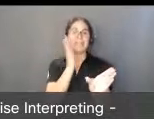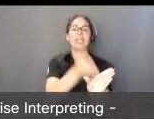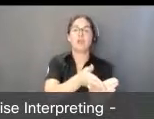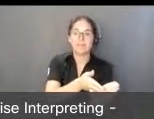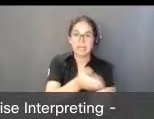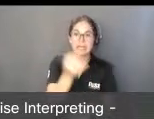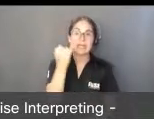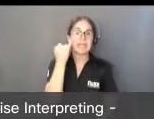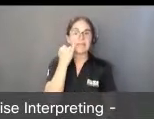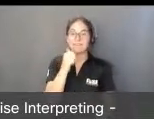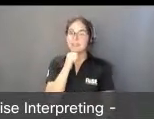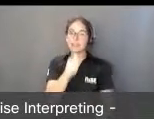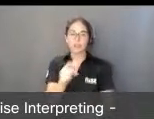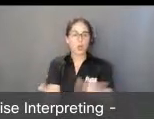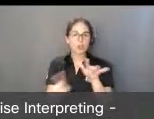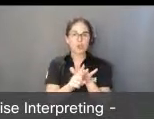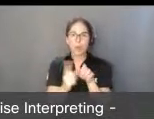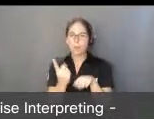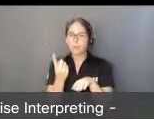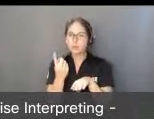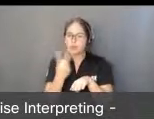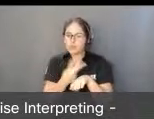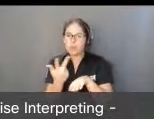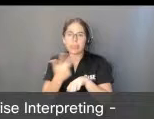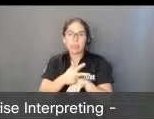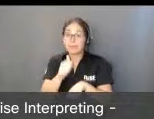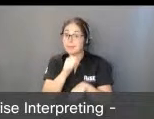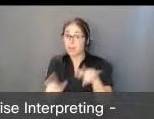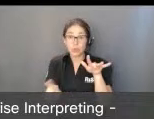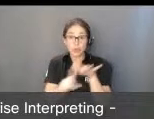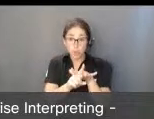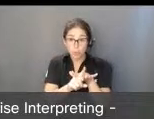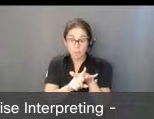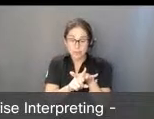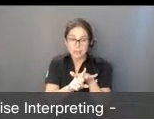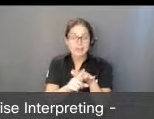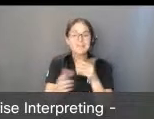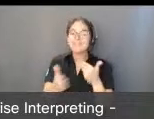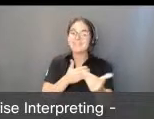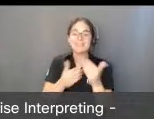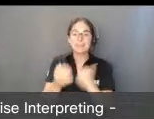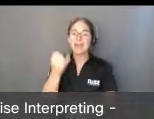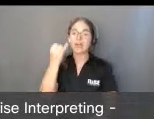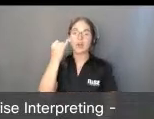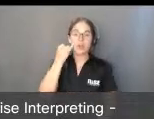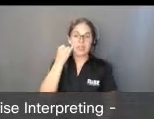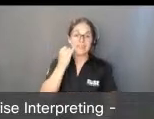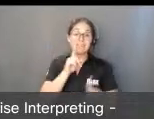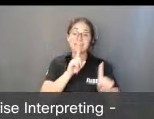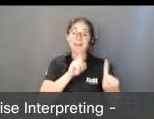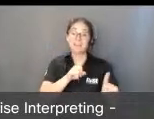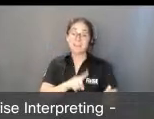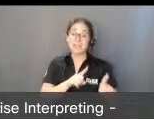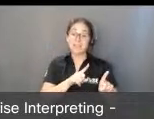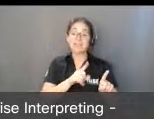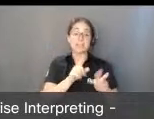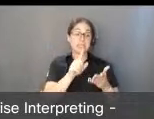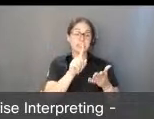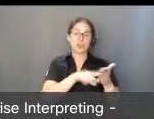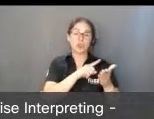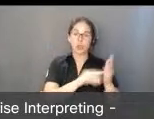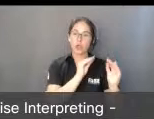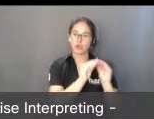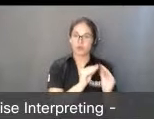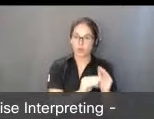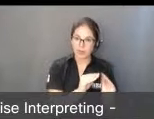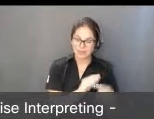initial 2 or 3 days during that week, regardless of whether or not the attendance is retracted or corrected based on submission